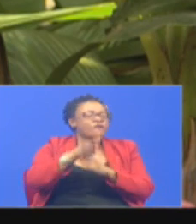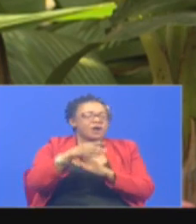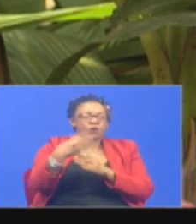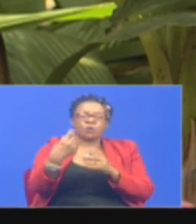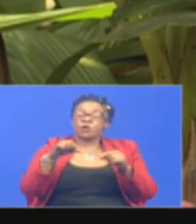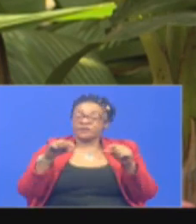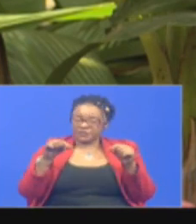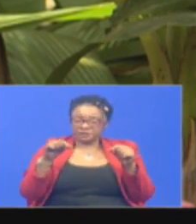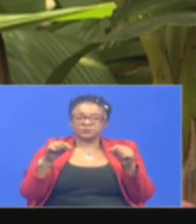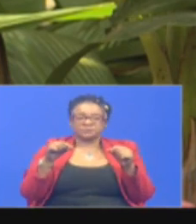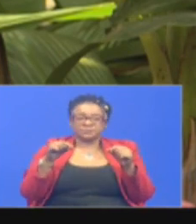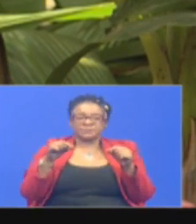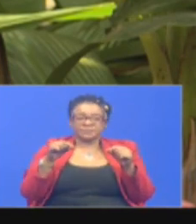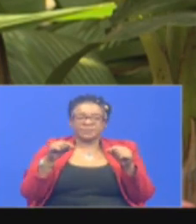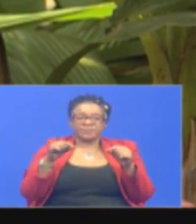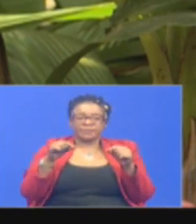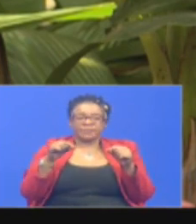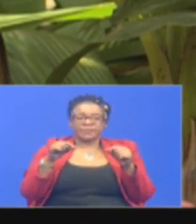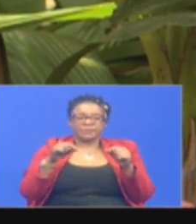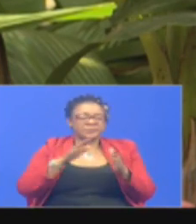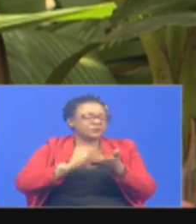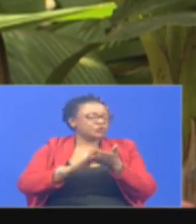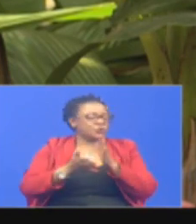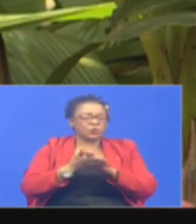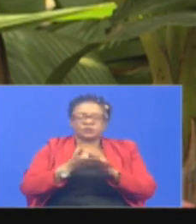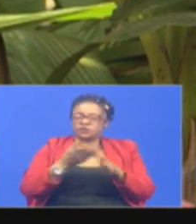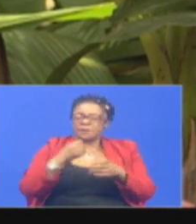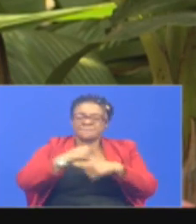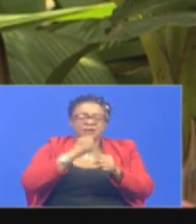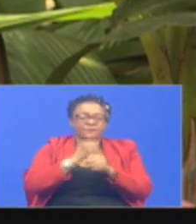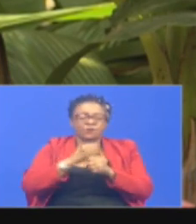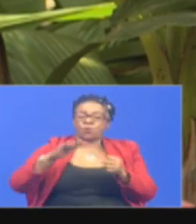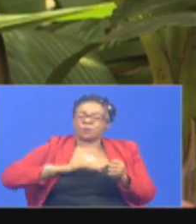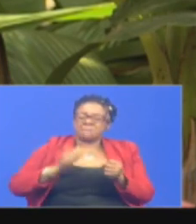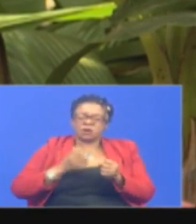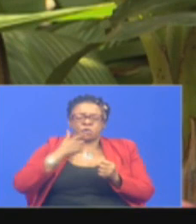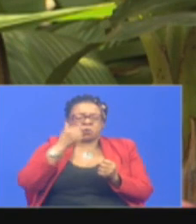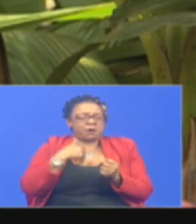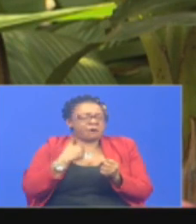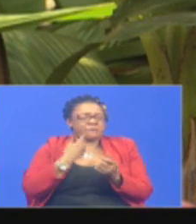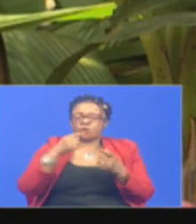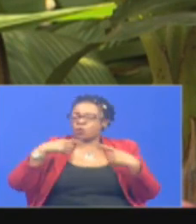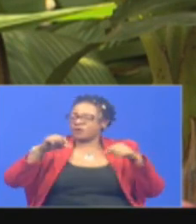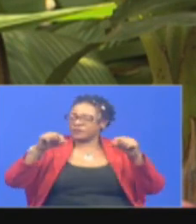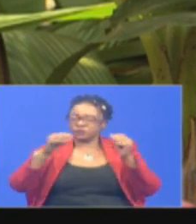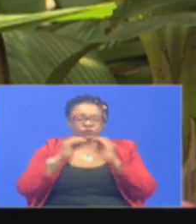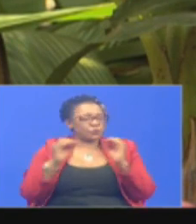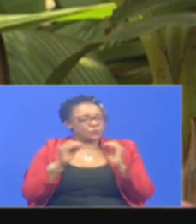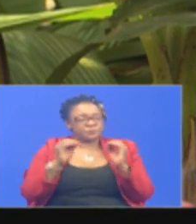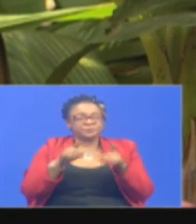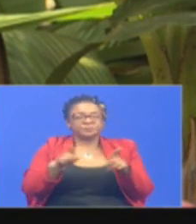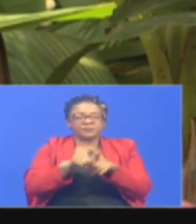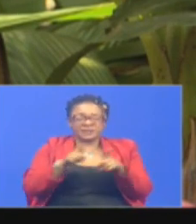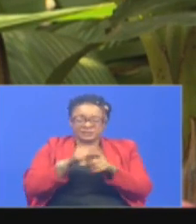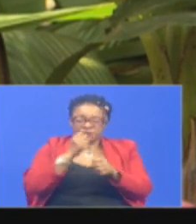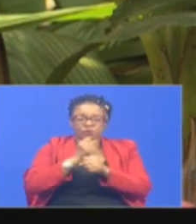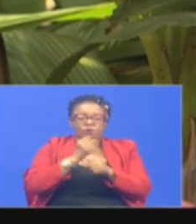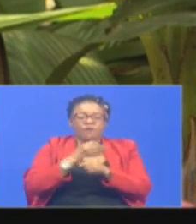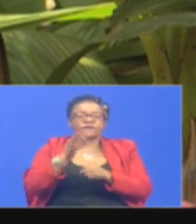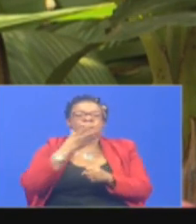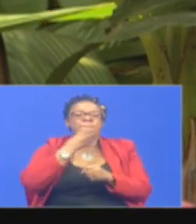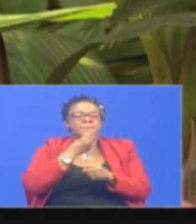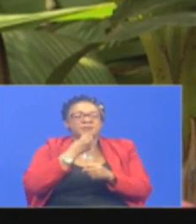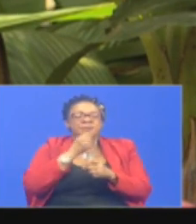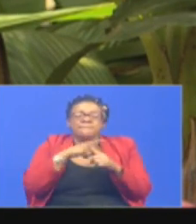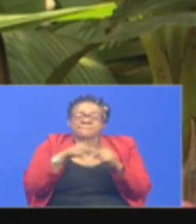know. There would be no concessions made for women who did not have the kind of qualifications like they do for men. But we